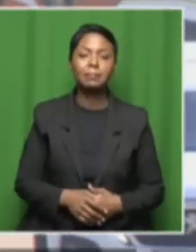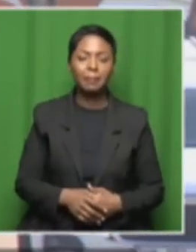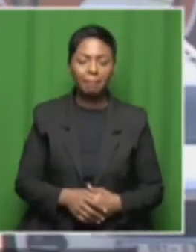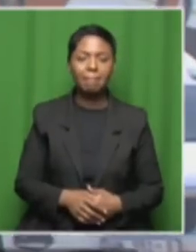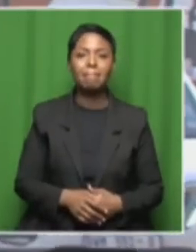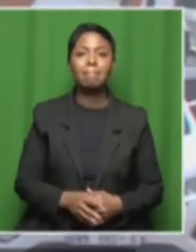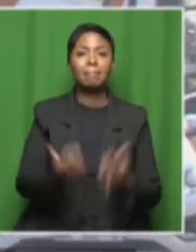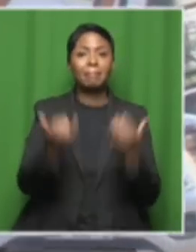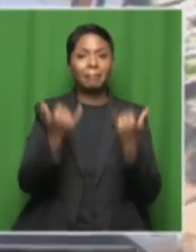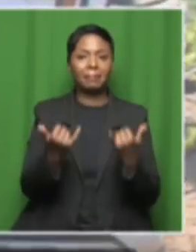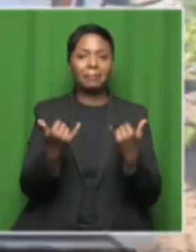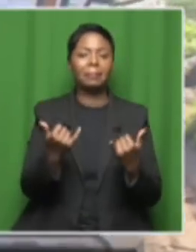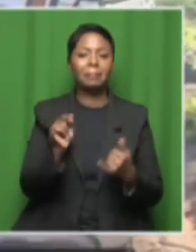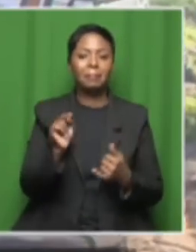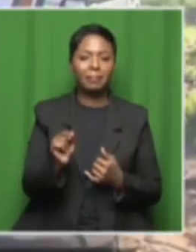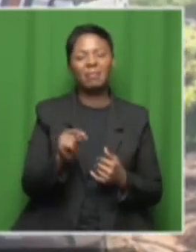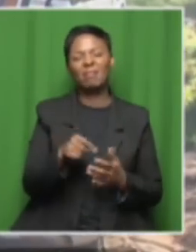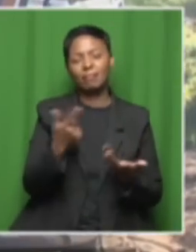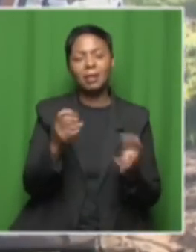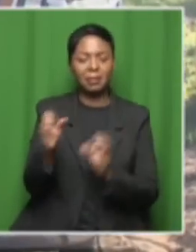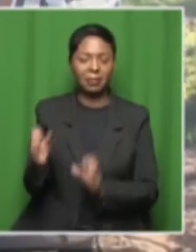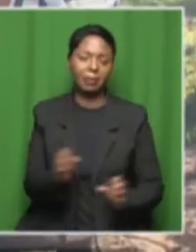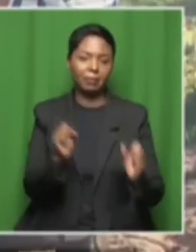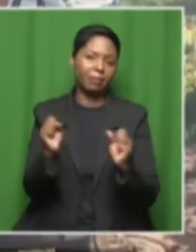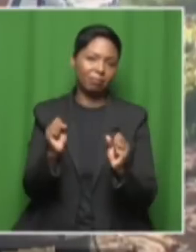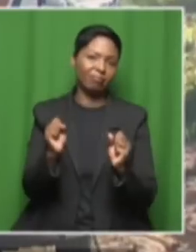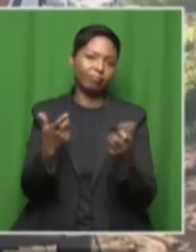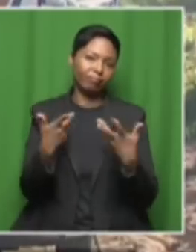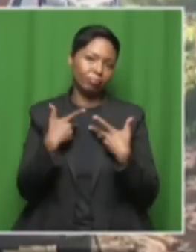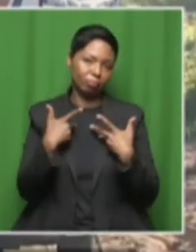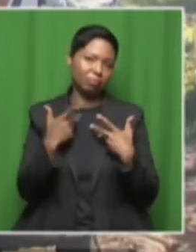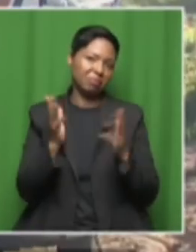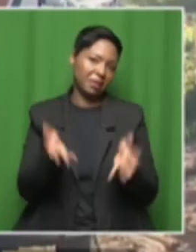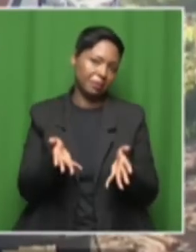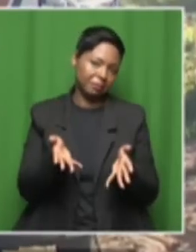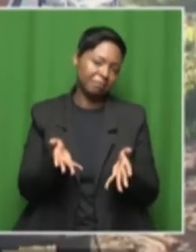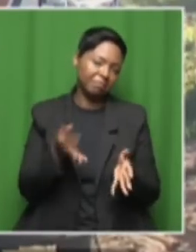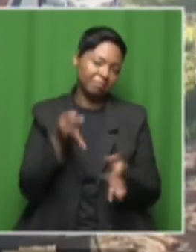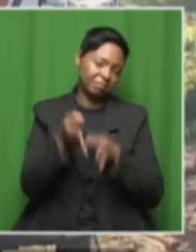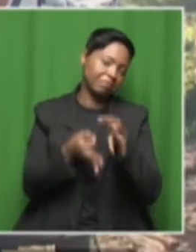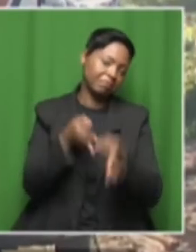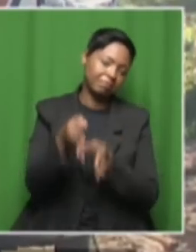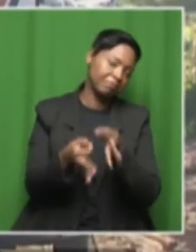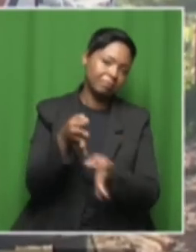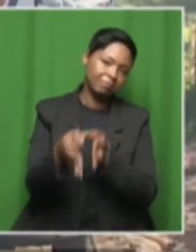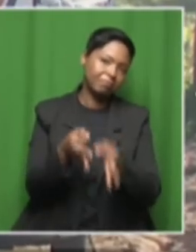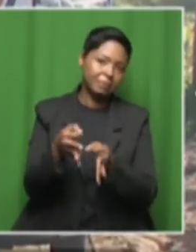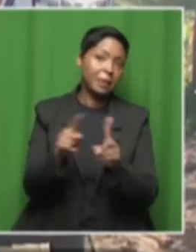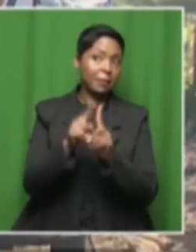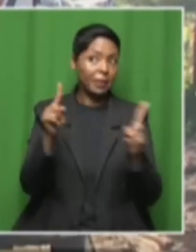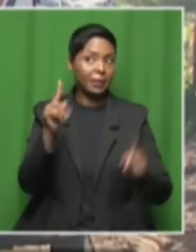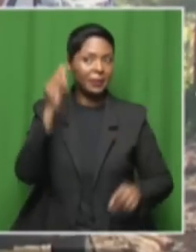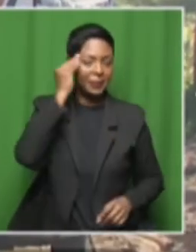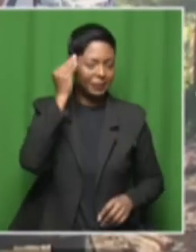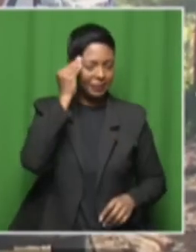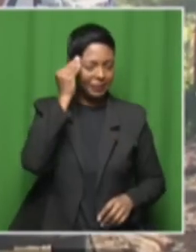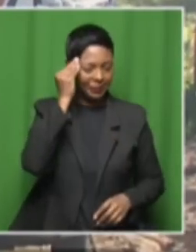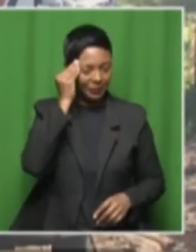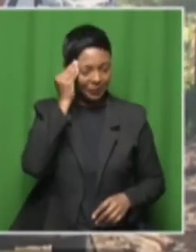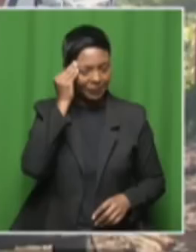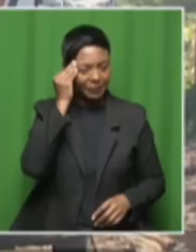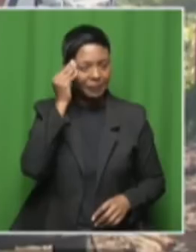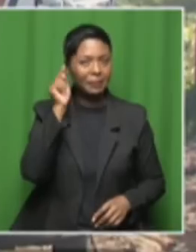particular point, those are the details that we have. And what we do know is that there